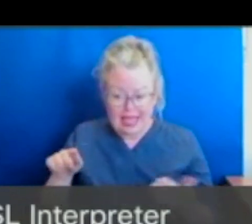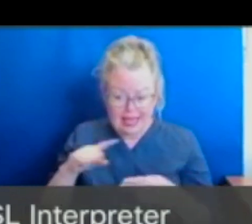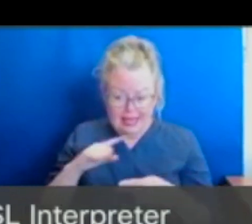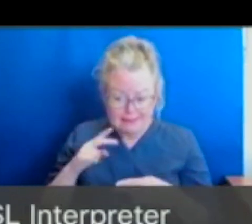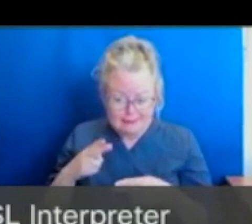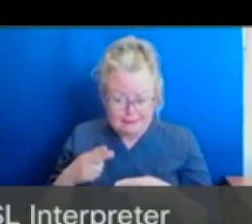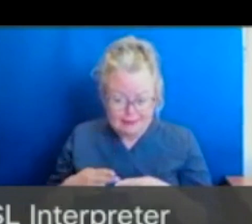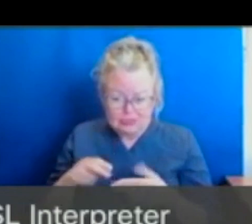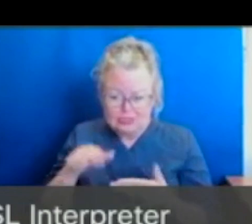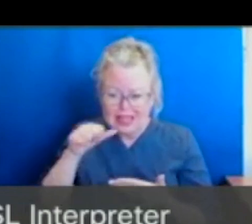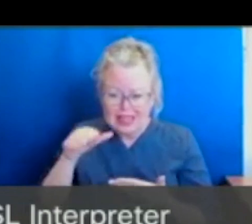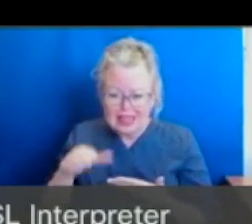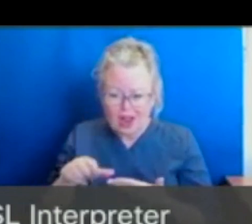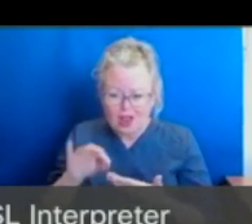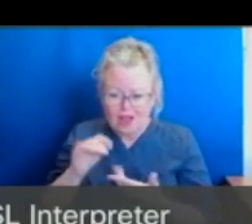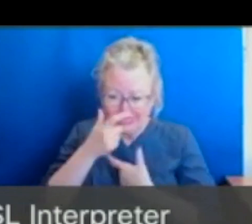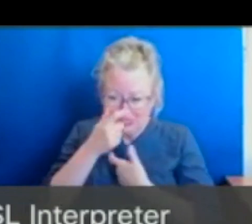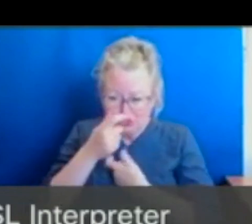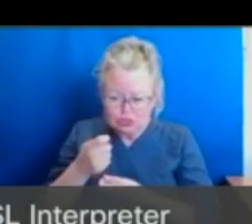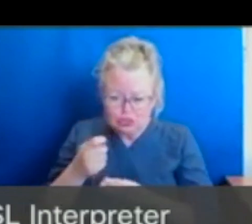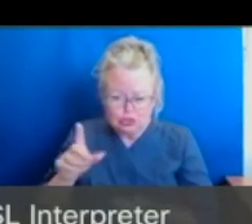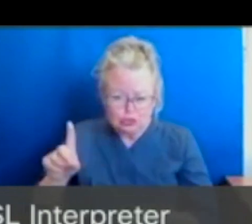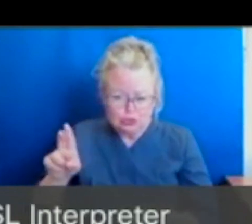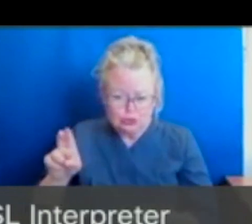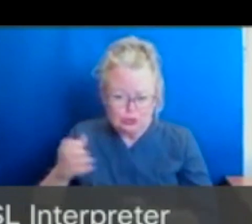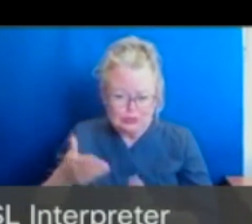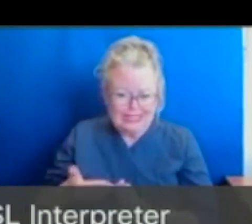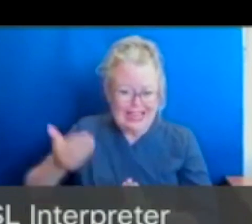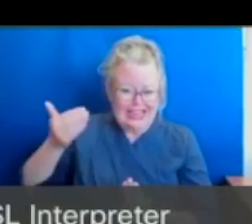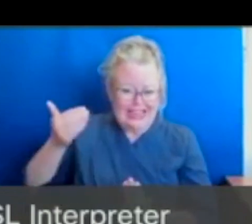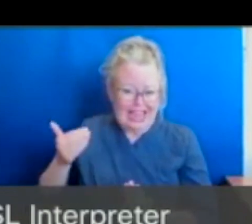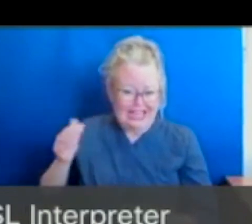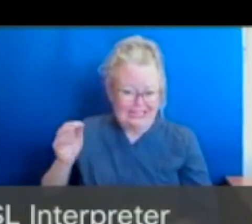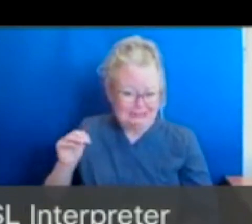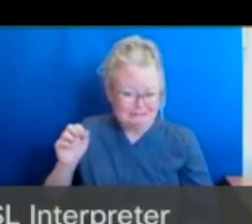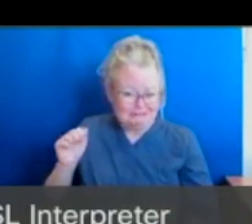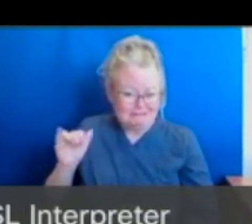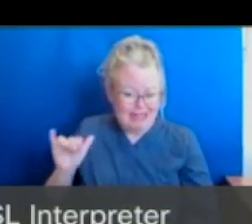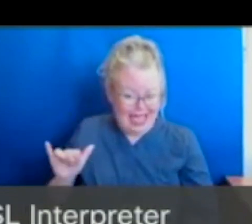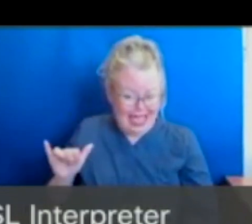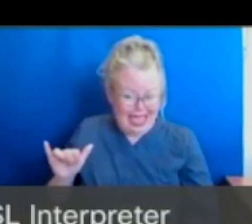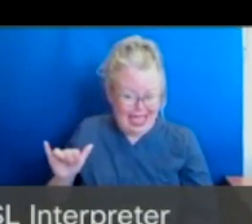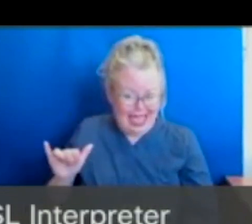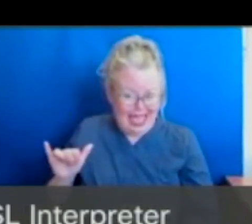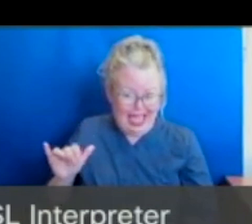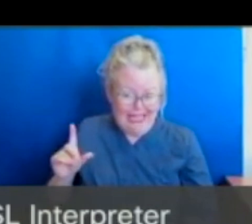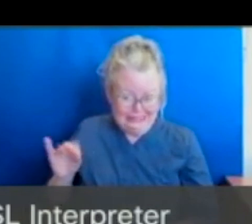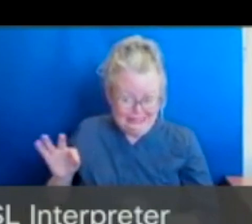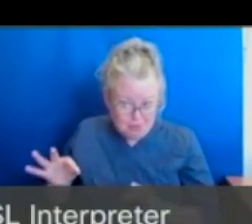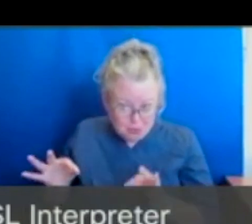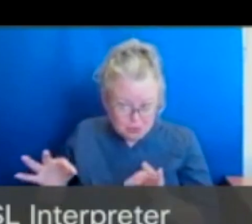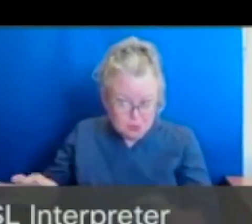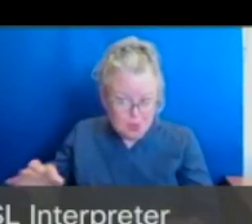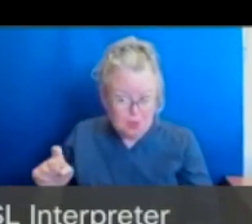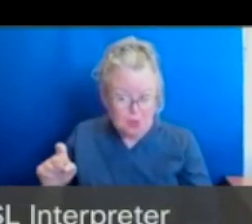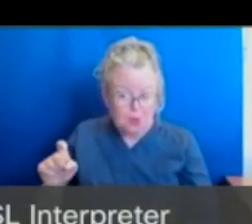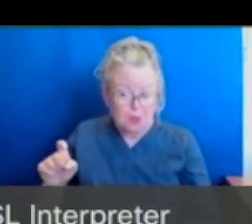was a letter of intent due back in May for this grant. Has that been changed?